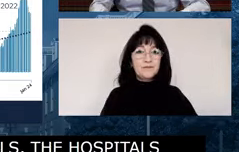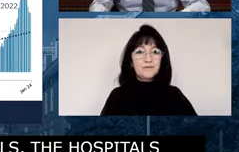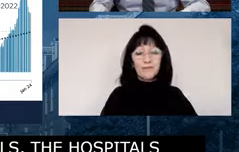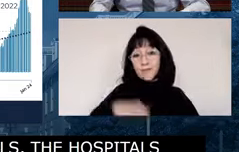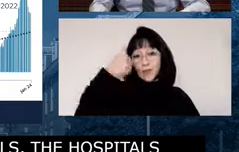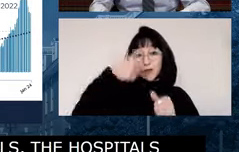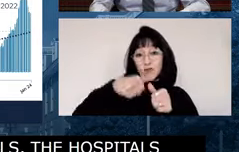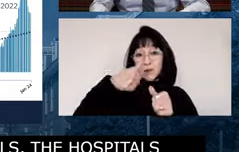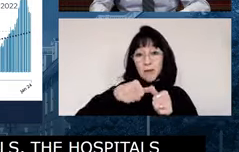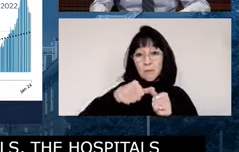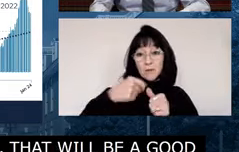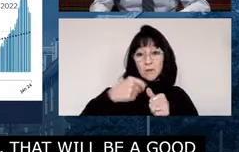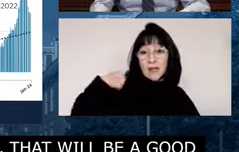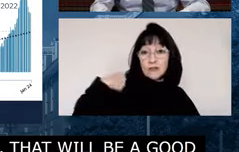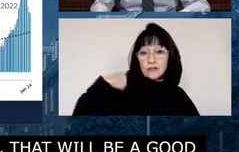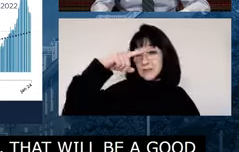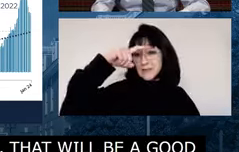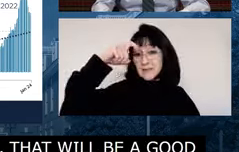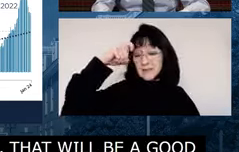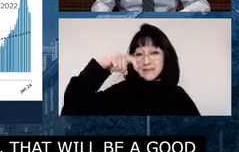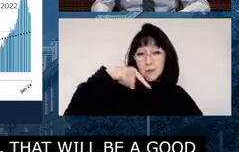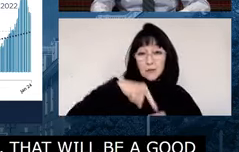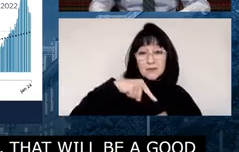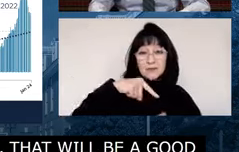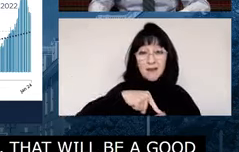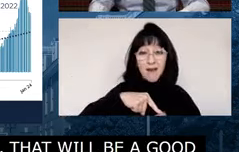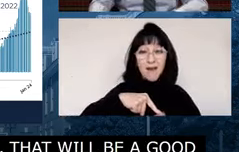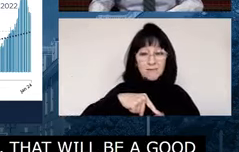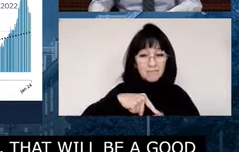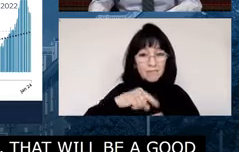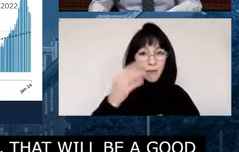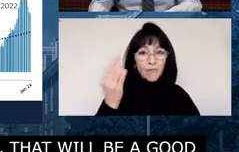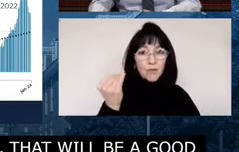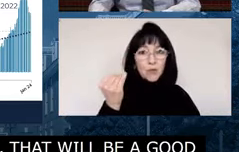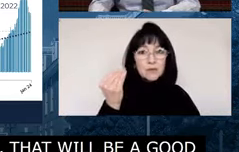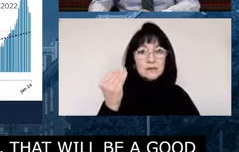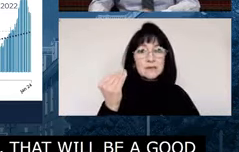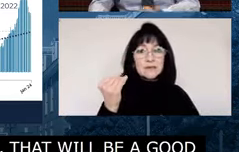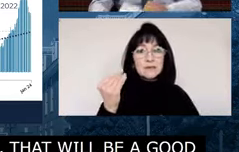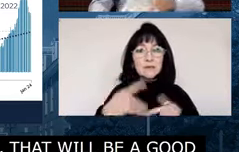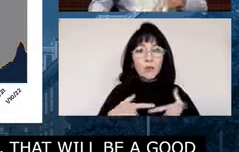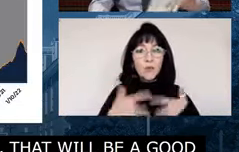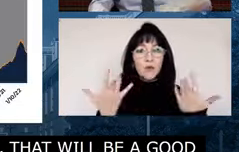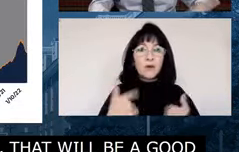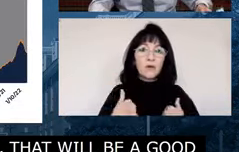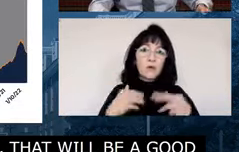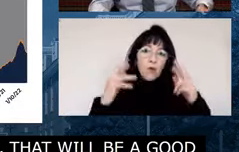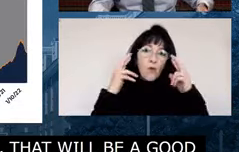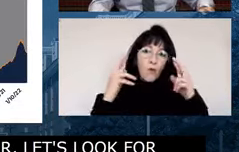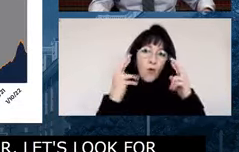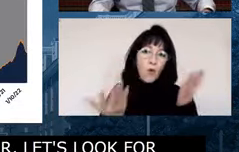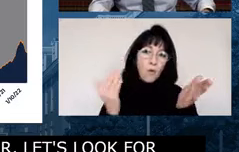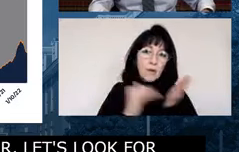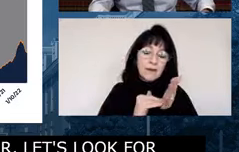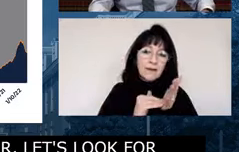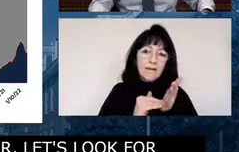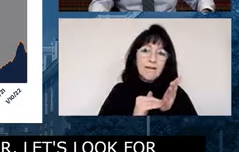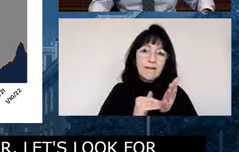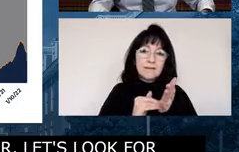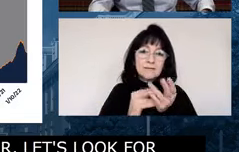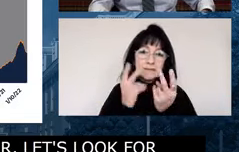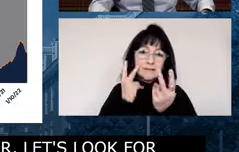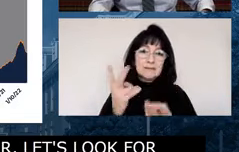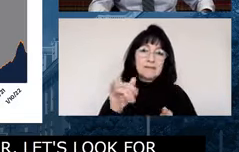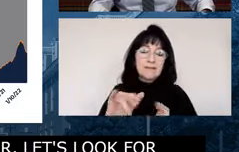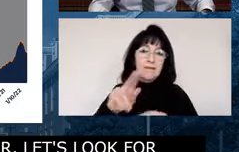ahead, was at 14, and we hope to get to there at some point in the future. Let's look at the total hospital census. You can